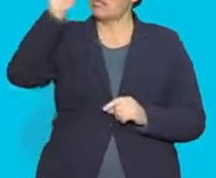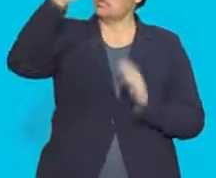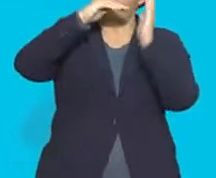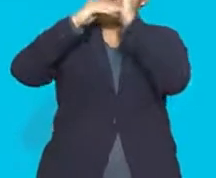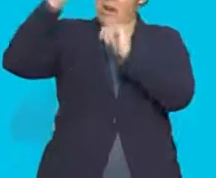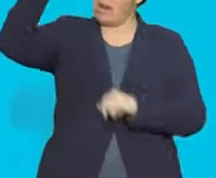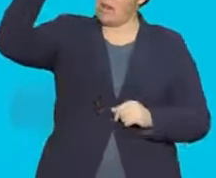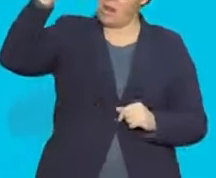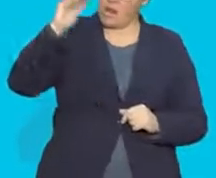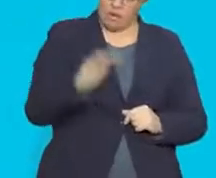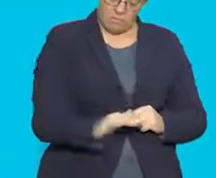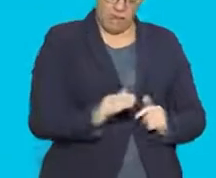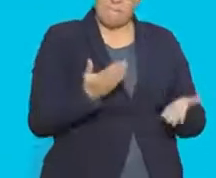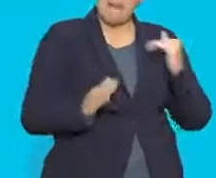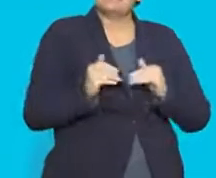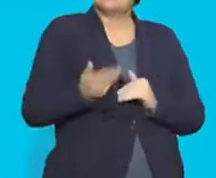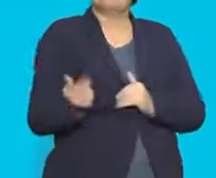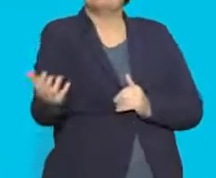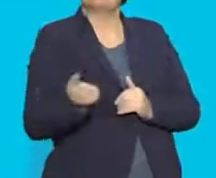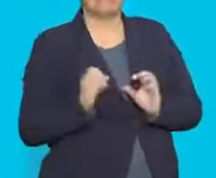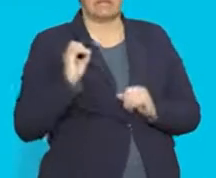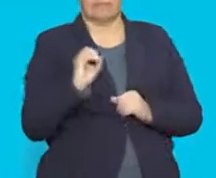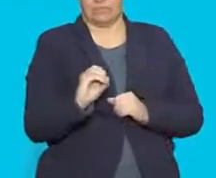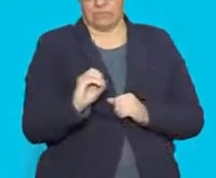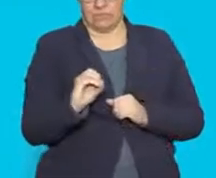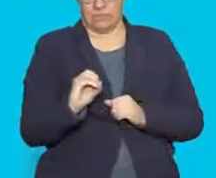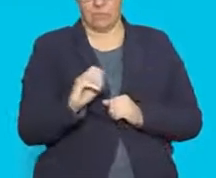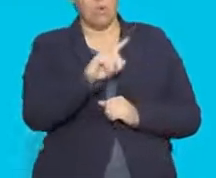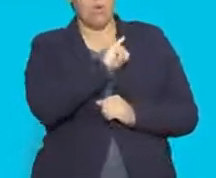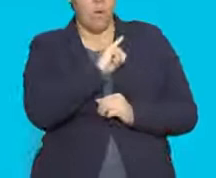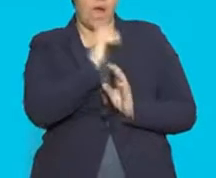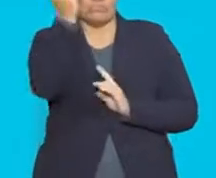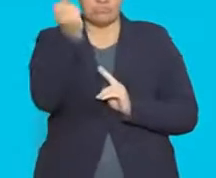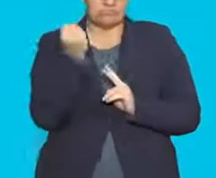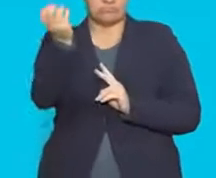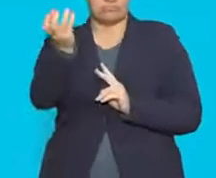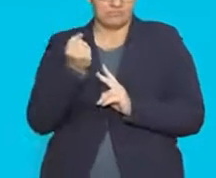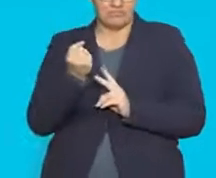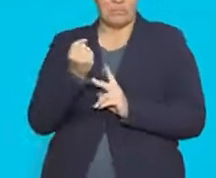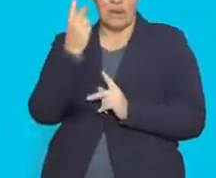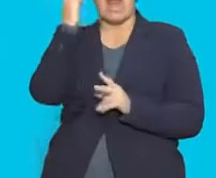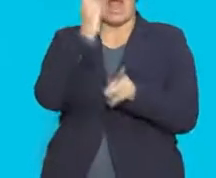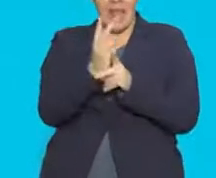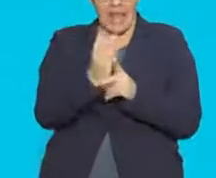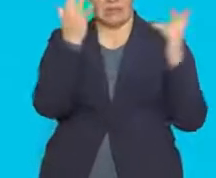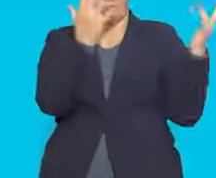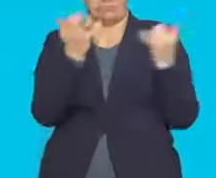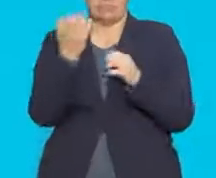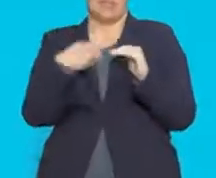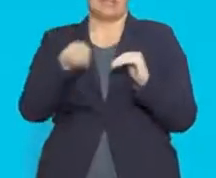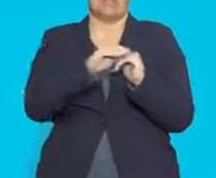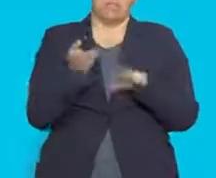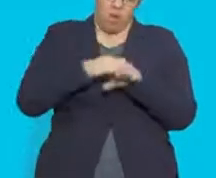zero balance in the bank, right? Because every time you withdraw something, they recalculate the